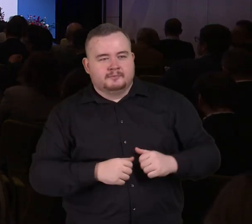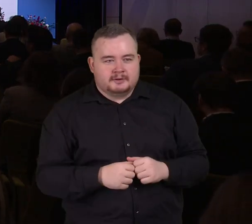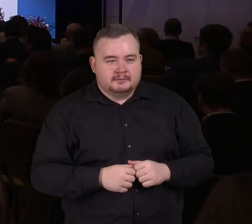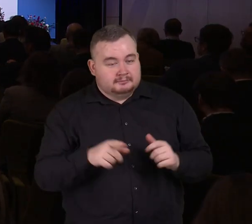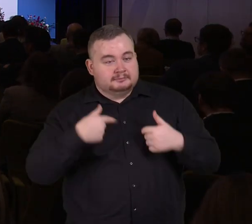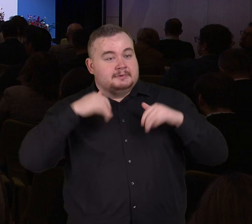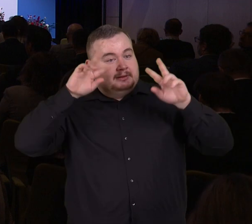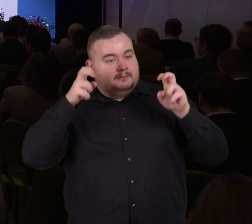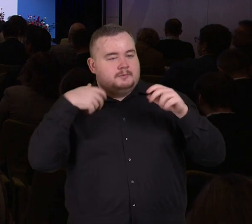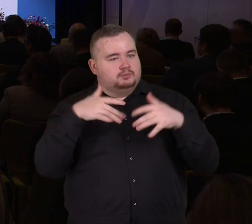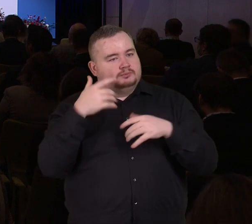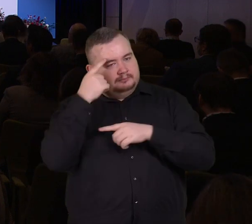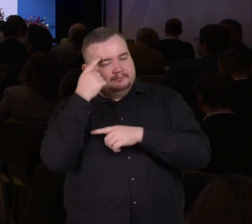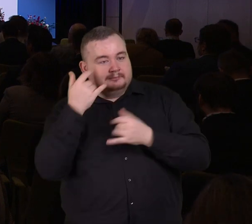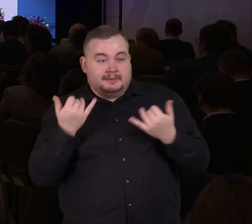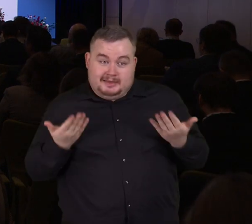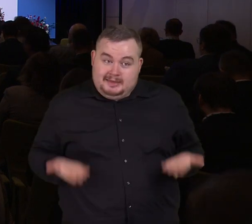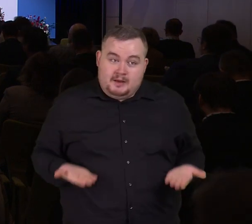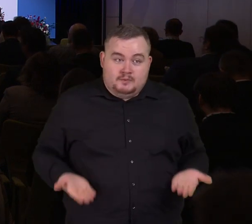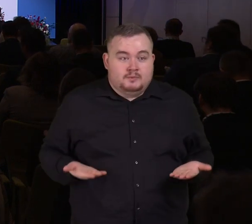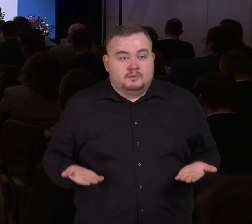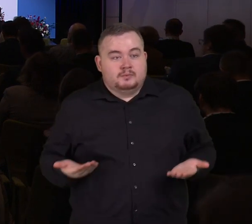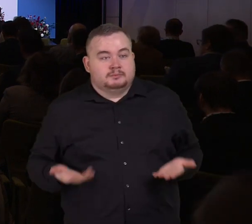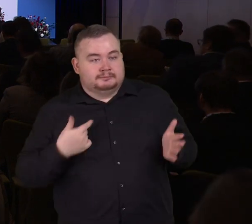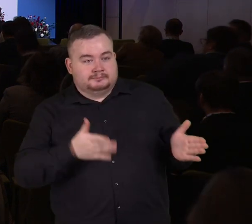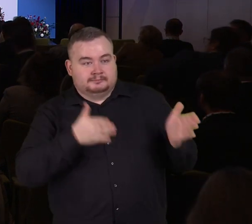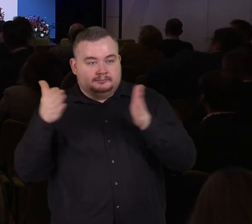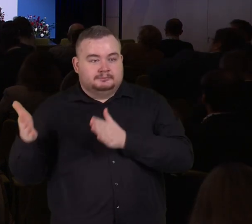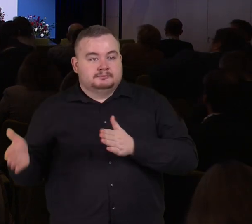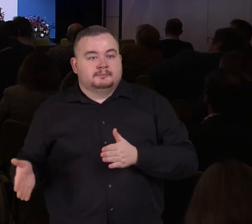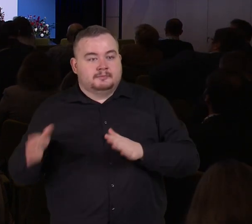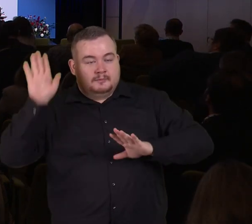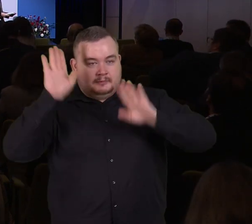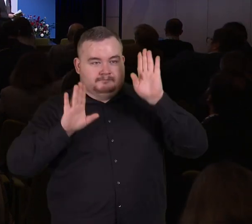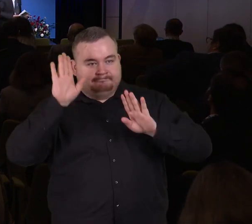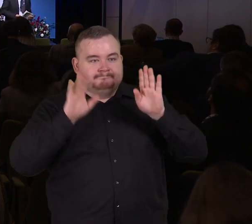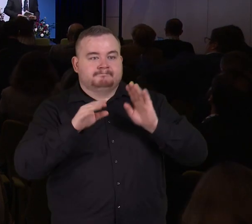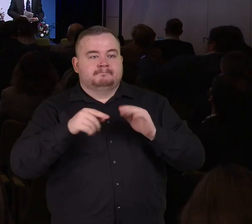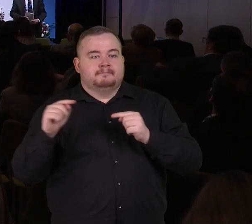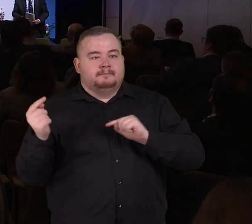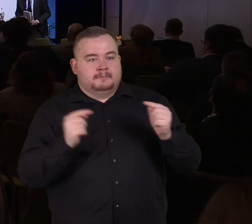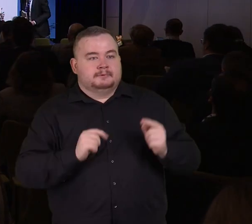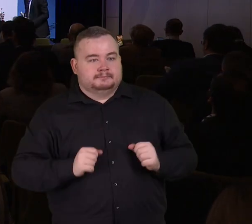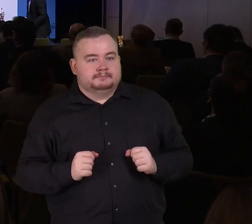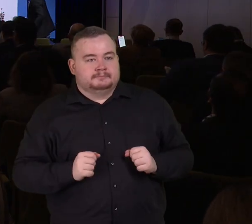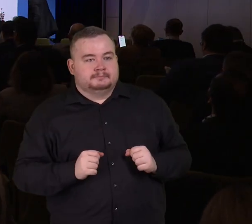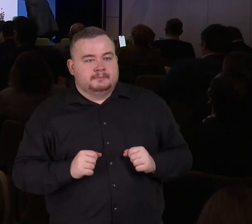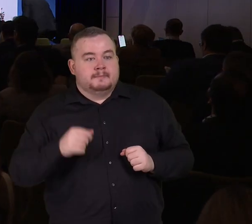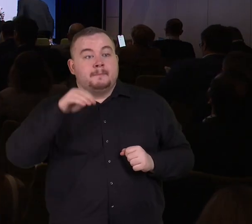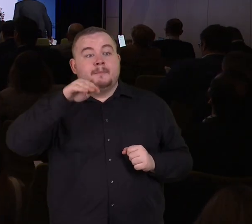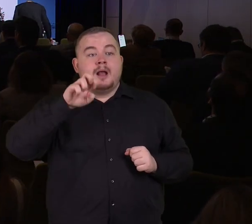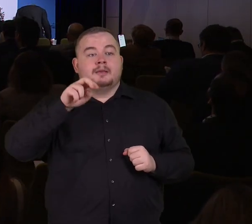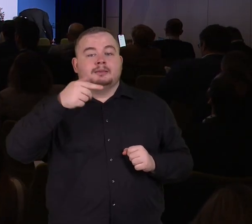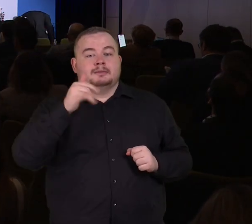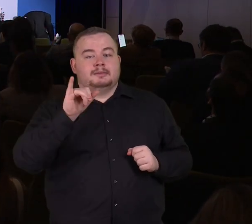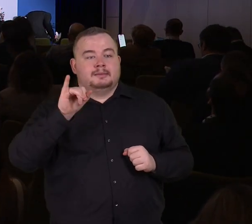Now we move to Menti once again. That's one very might be